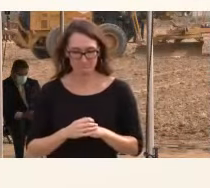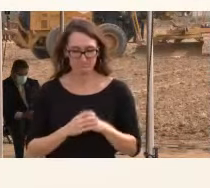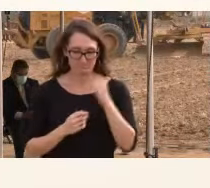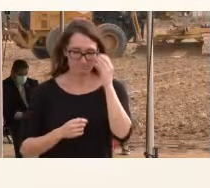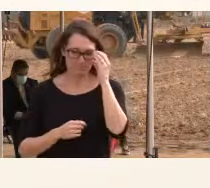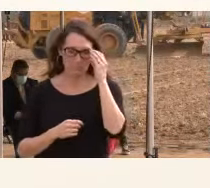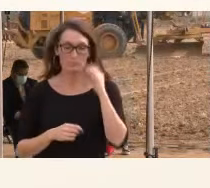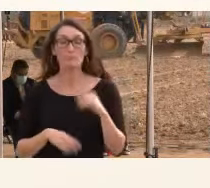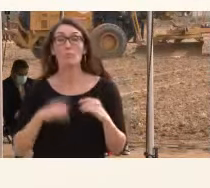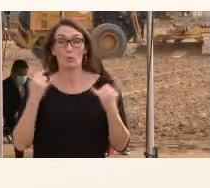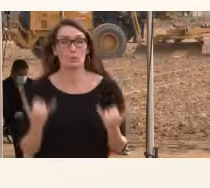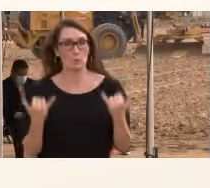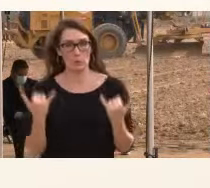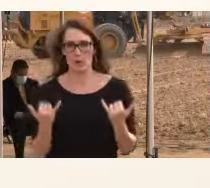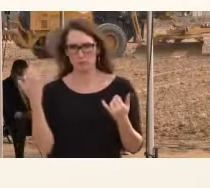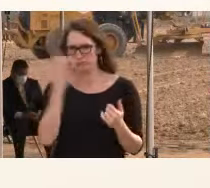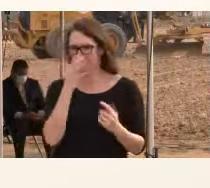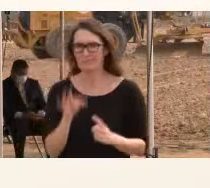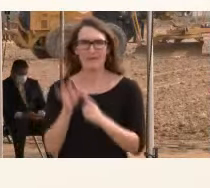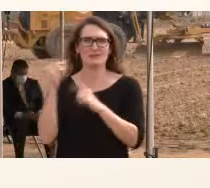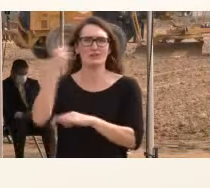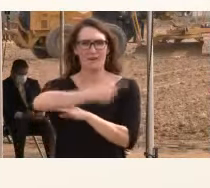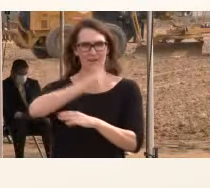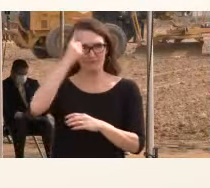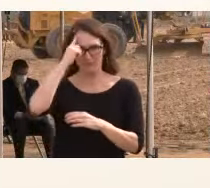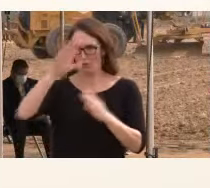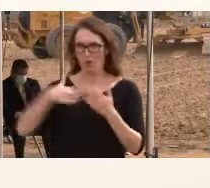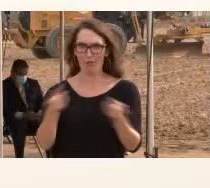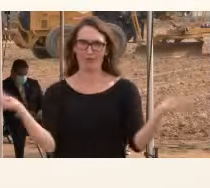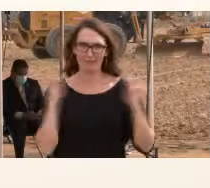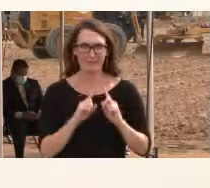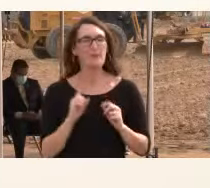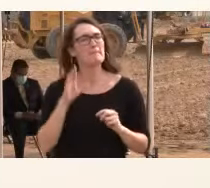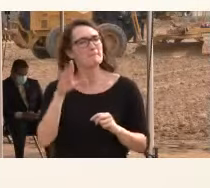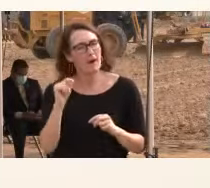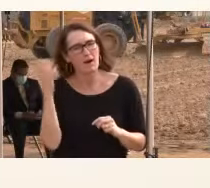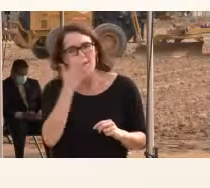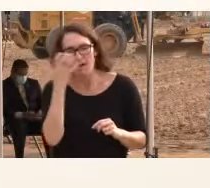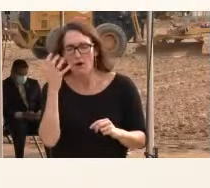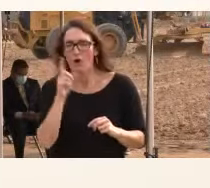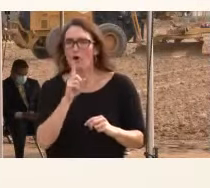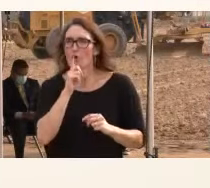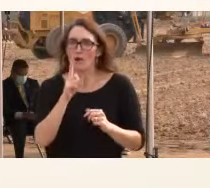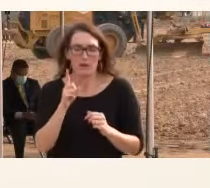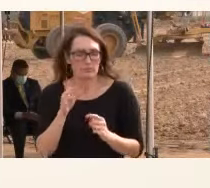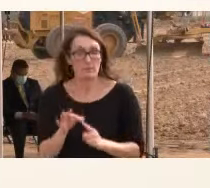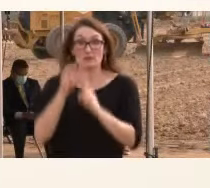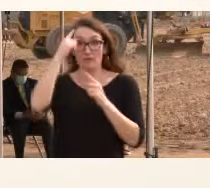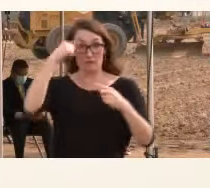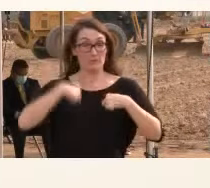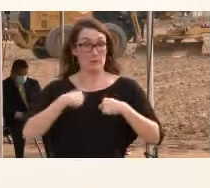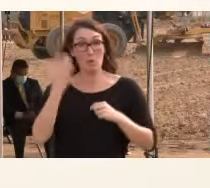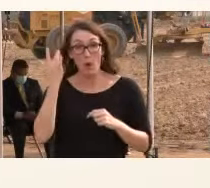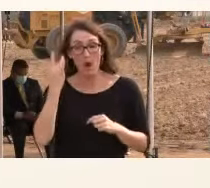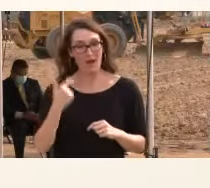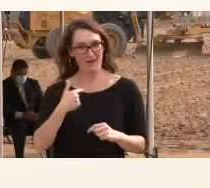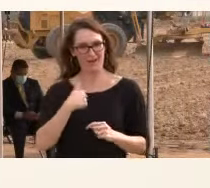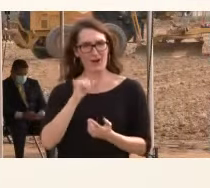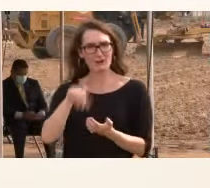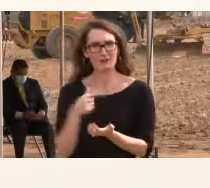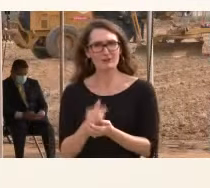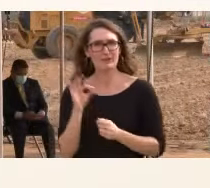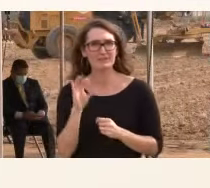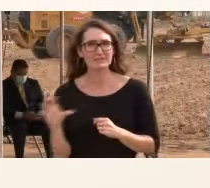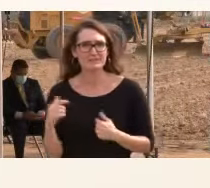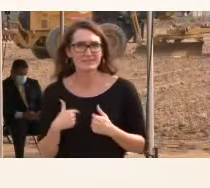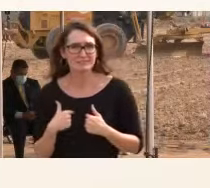Trustees. Today is a very special day for all of us, but it is extra special for me because I am a graduate of